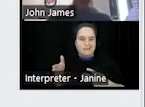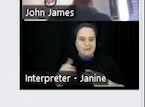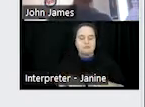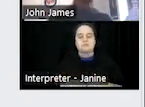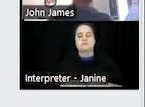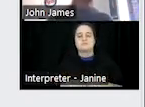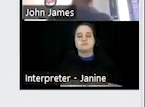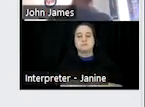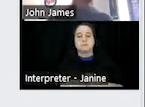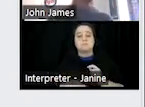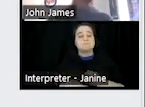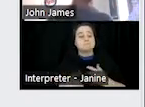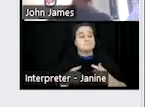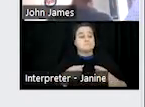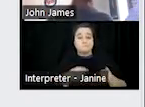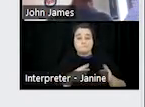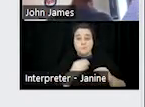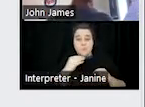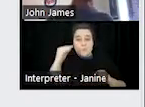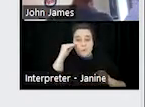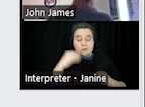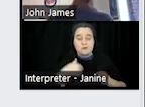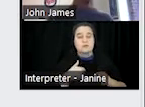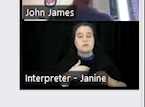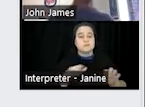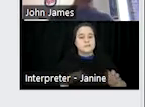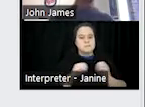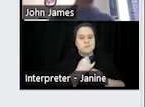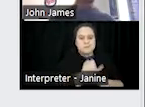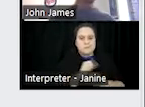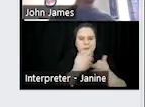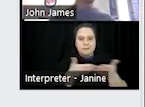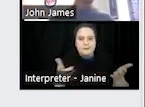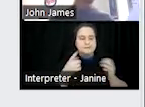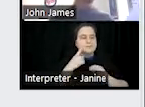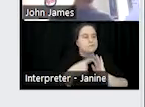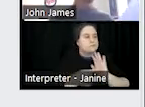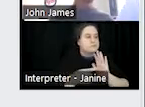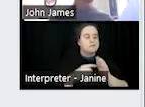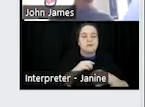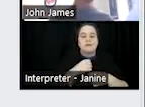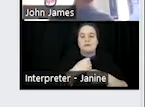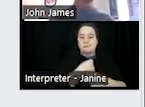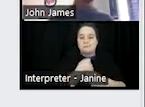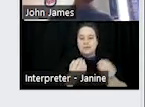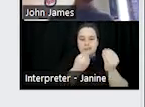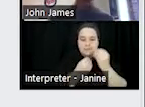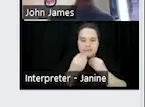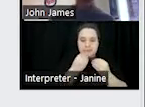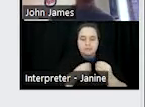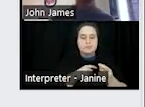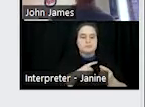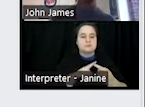be more independent, like make my own meals and chores to get used to living away from